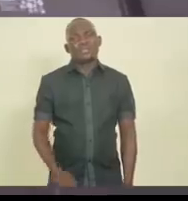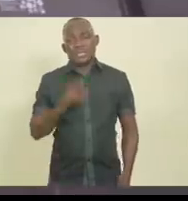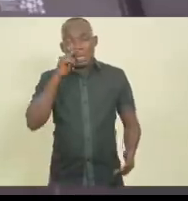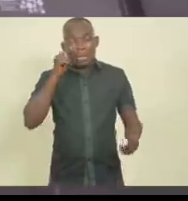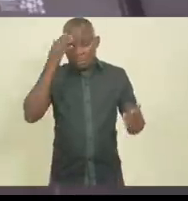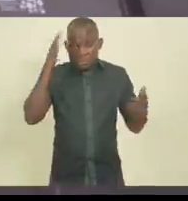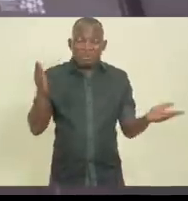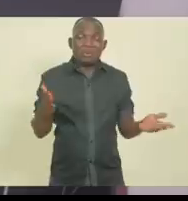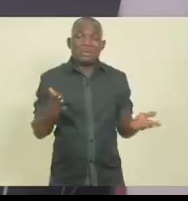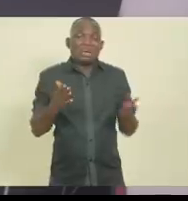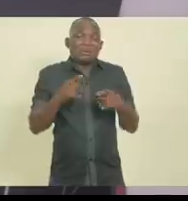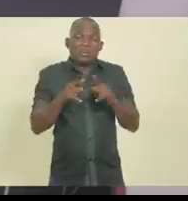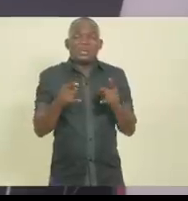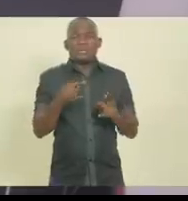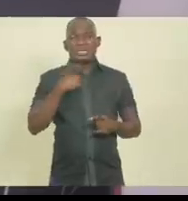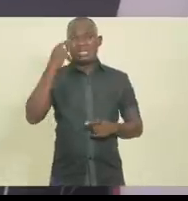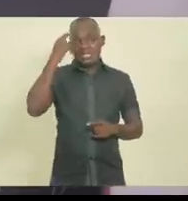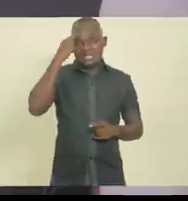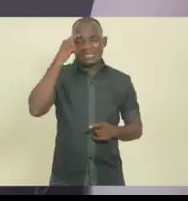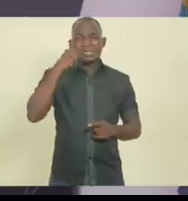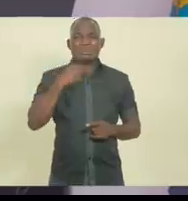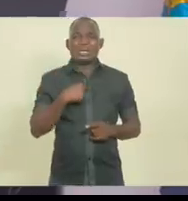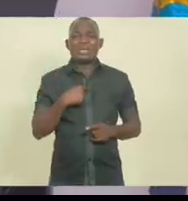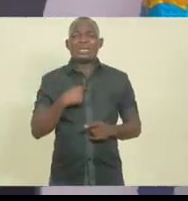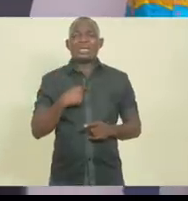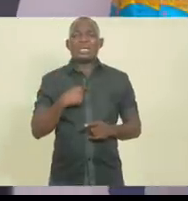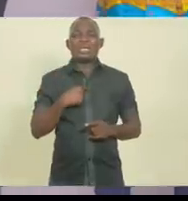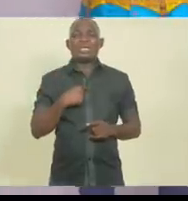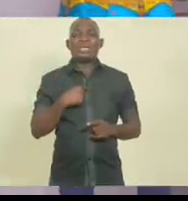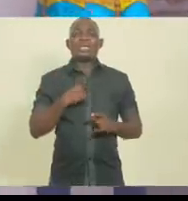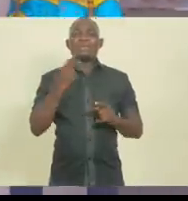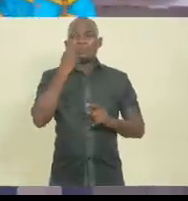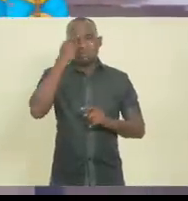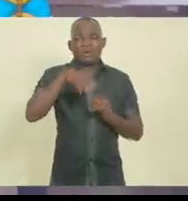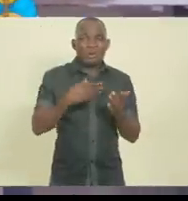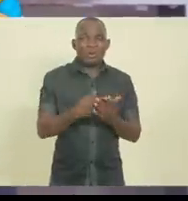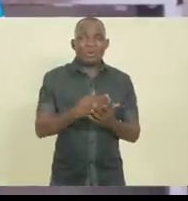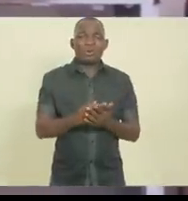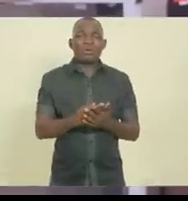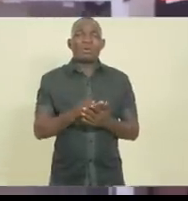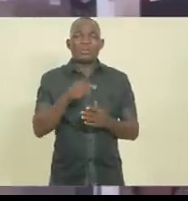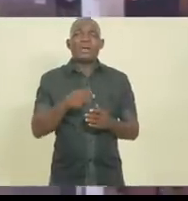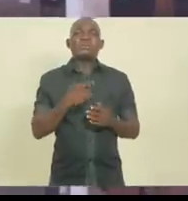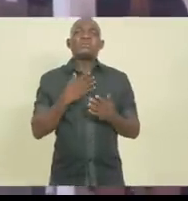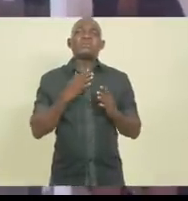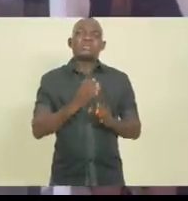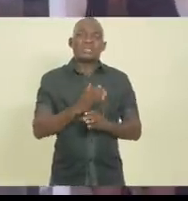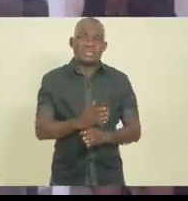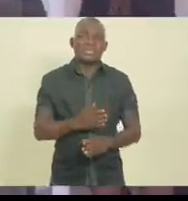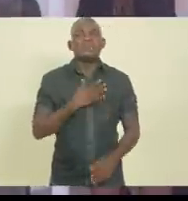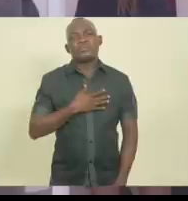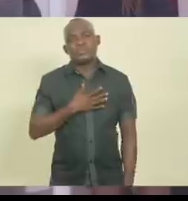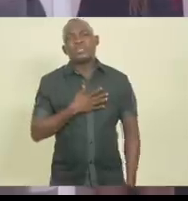I don't know, ma, but I think I speak for all of us when I say we should drop this case, please.